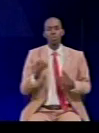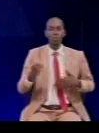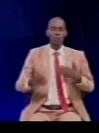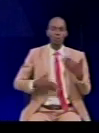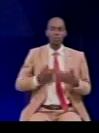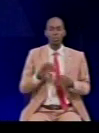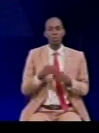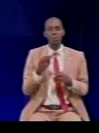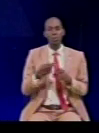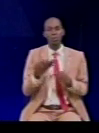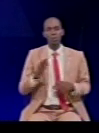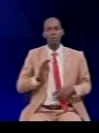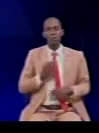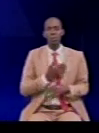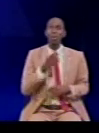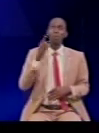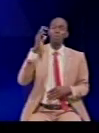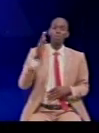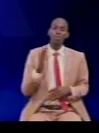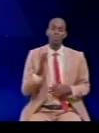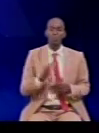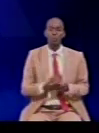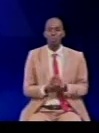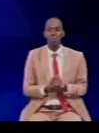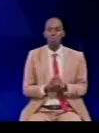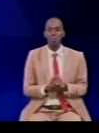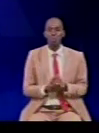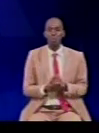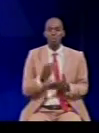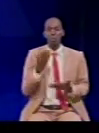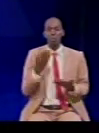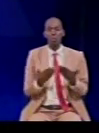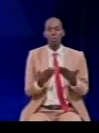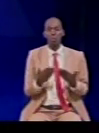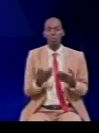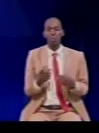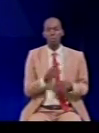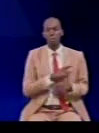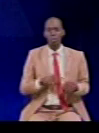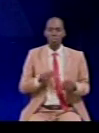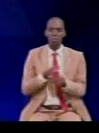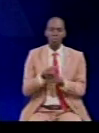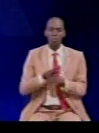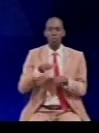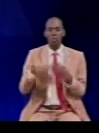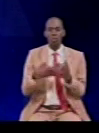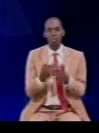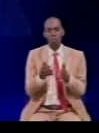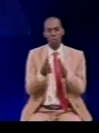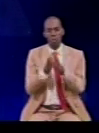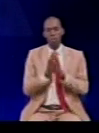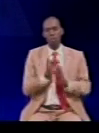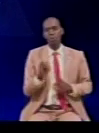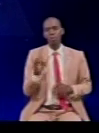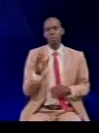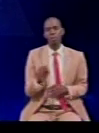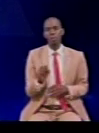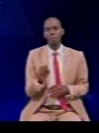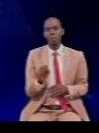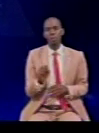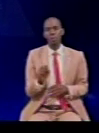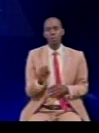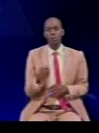of our God, we will set up our banners. May the Lord fulfill all your petitions. We bring to